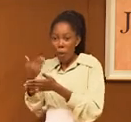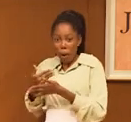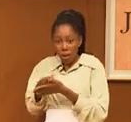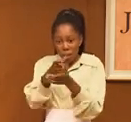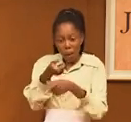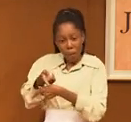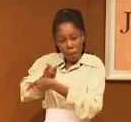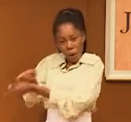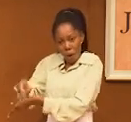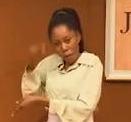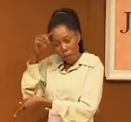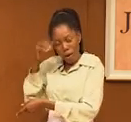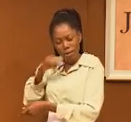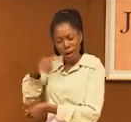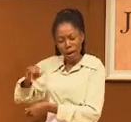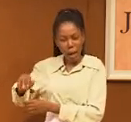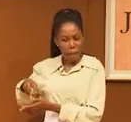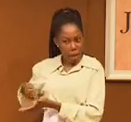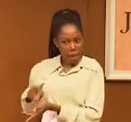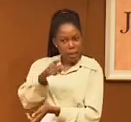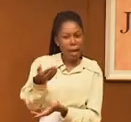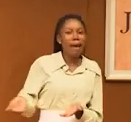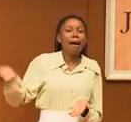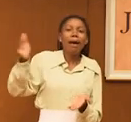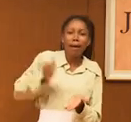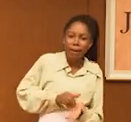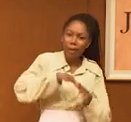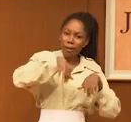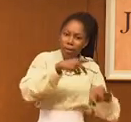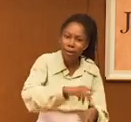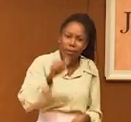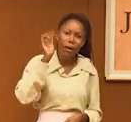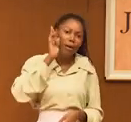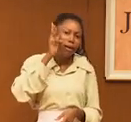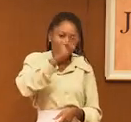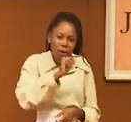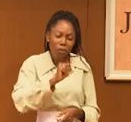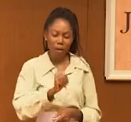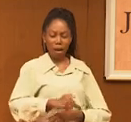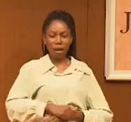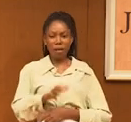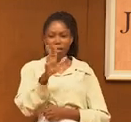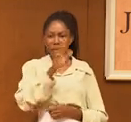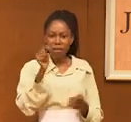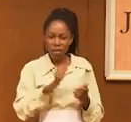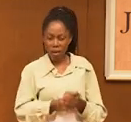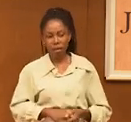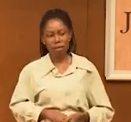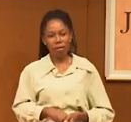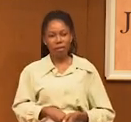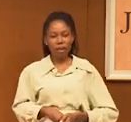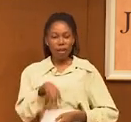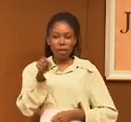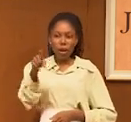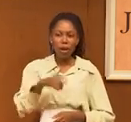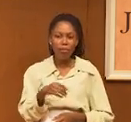I sent that one to him. He said, okay. The first time he traded, he said the Bitcoin is down, or that I should hold on,